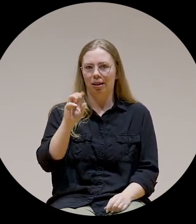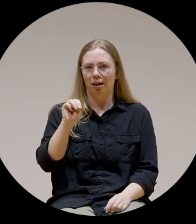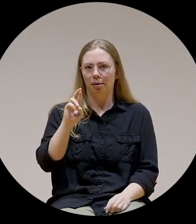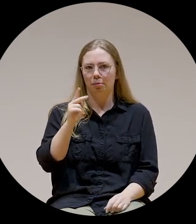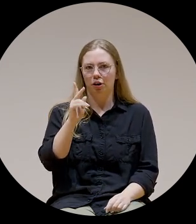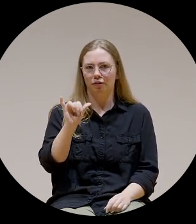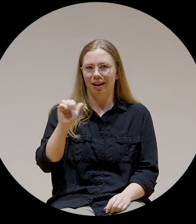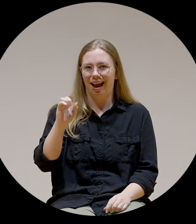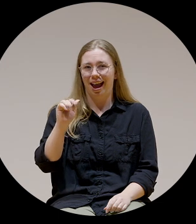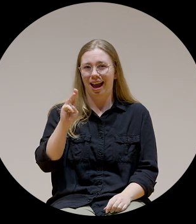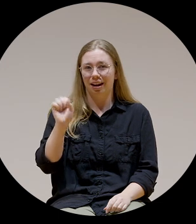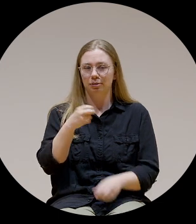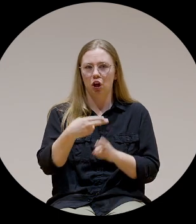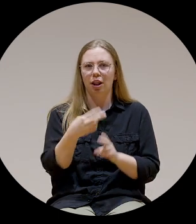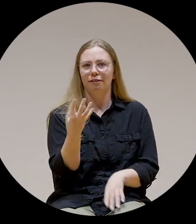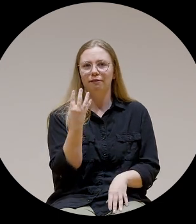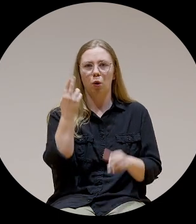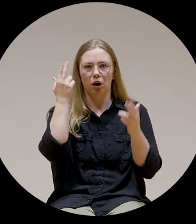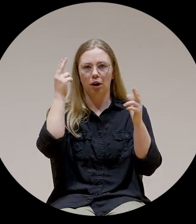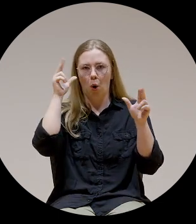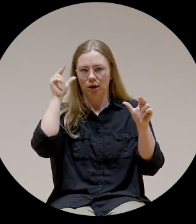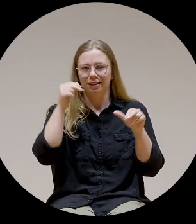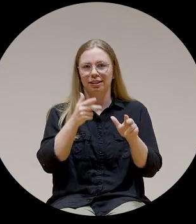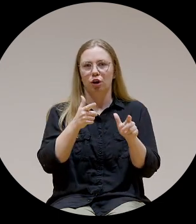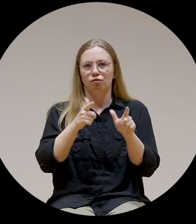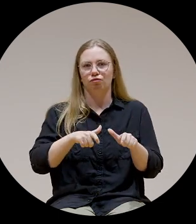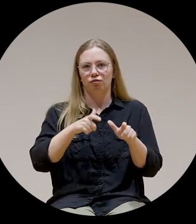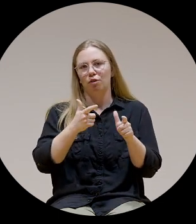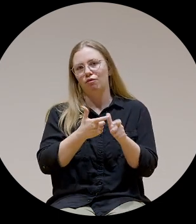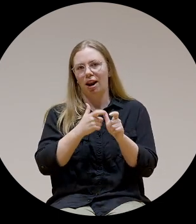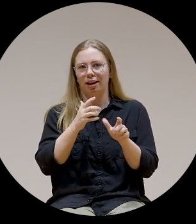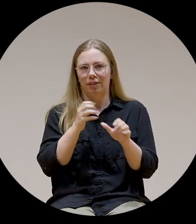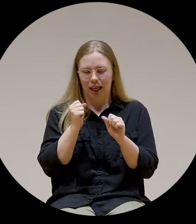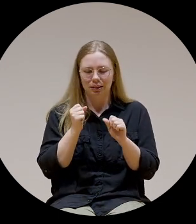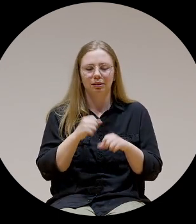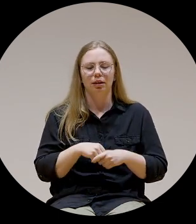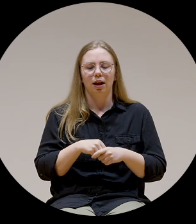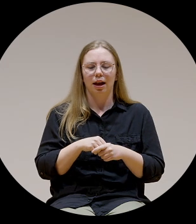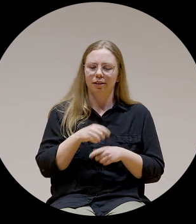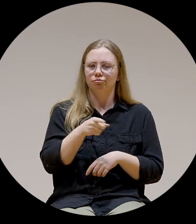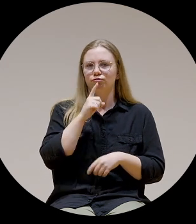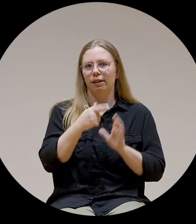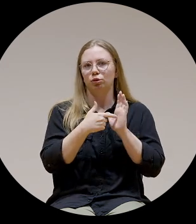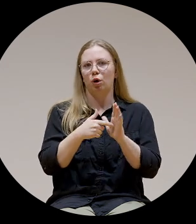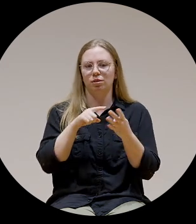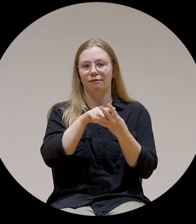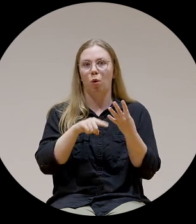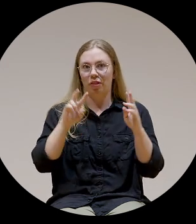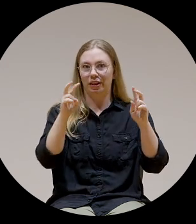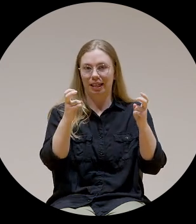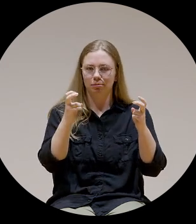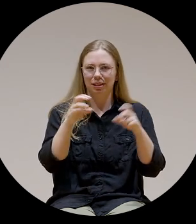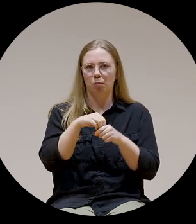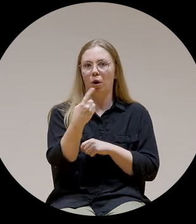to highlight it because it pulls in a lot of themes and aesthetics that you can see throughout the exhibition. Molly